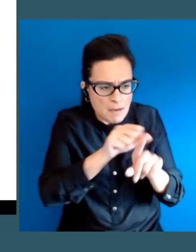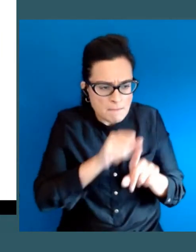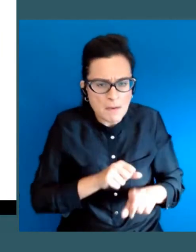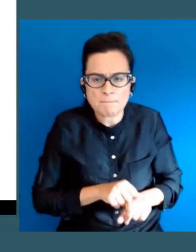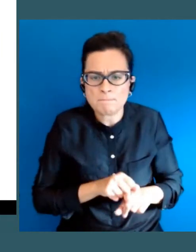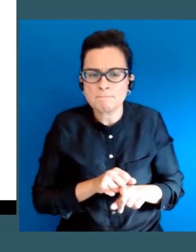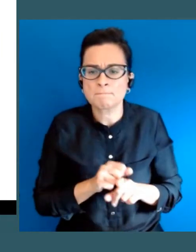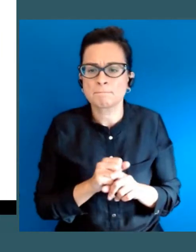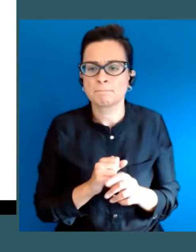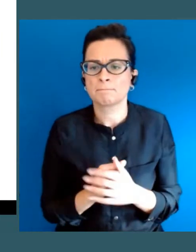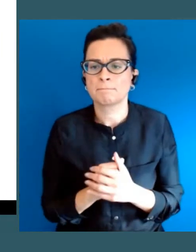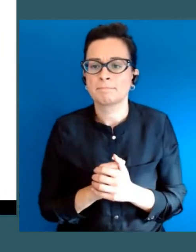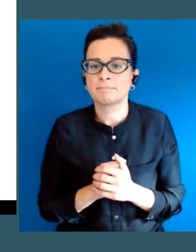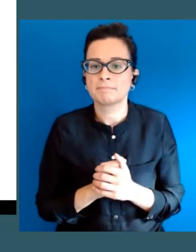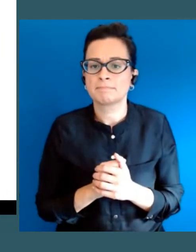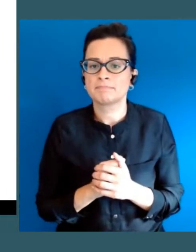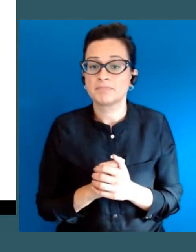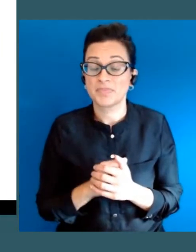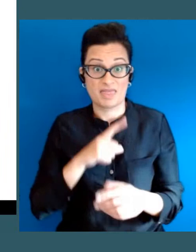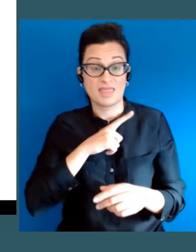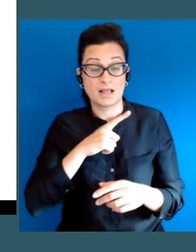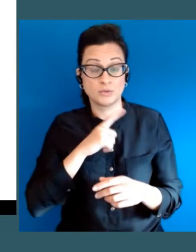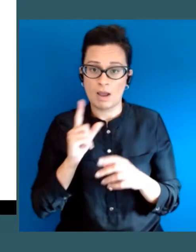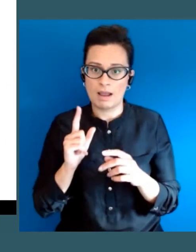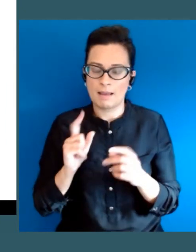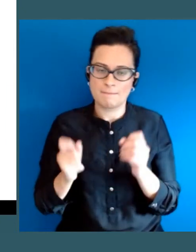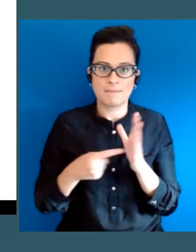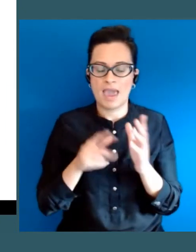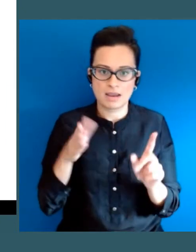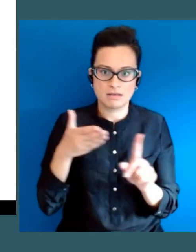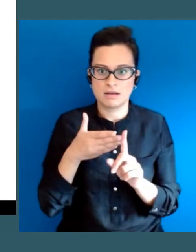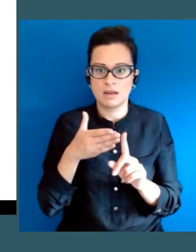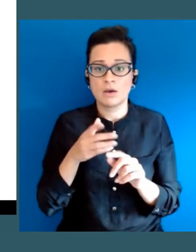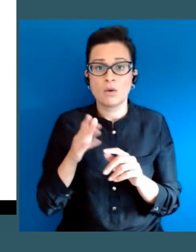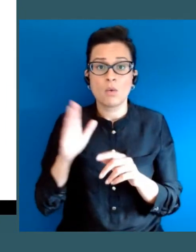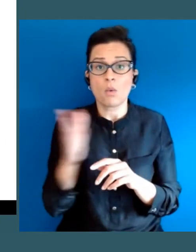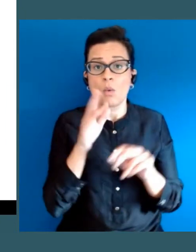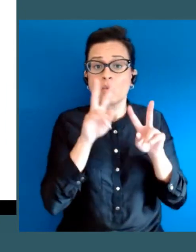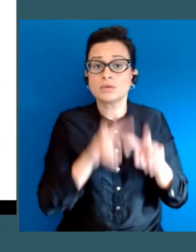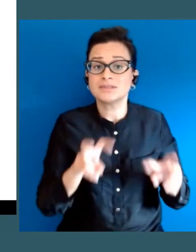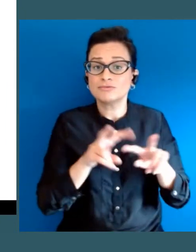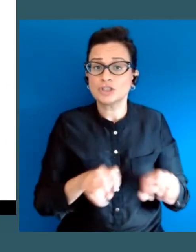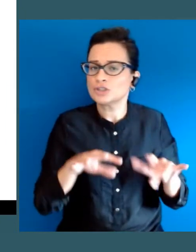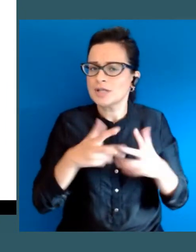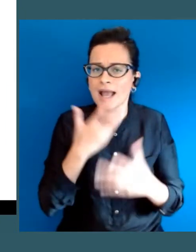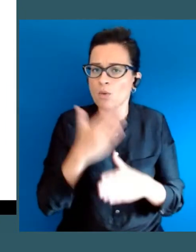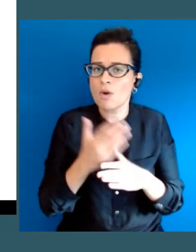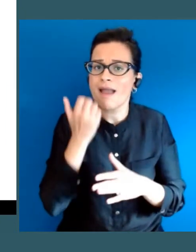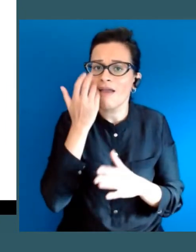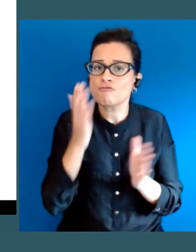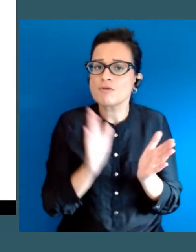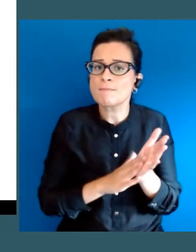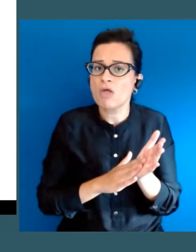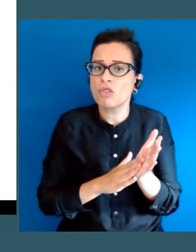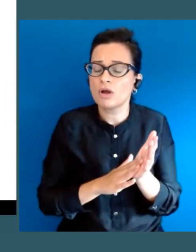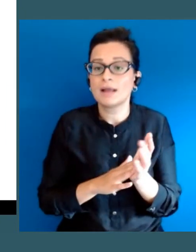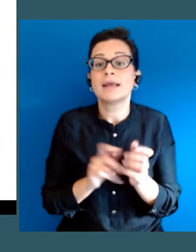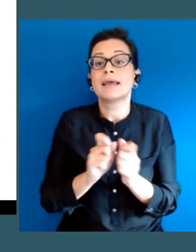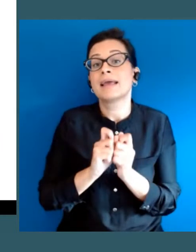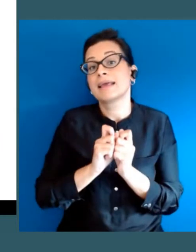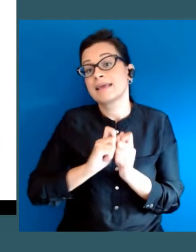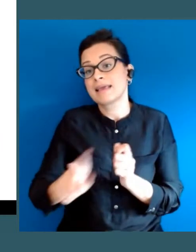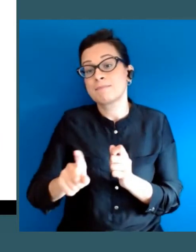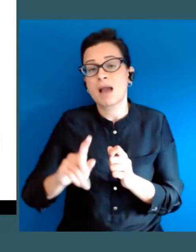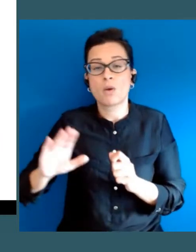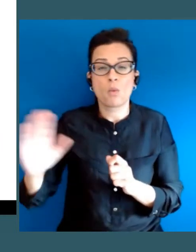And that was the main driver. And the way the studies works is every month a email gets sent to every paediatrician in